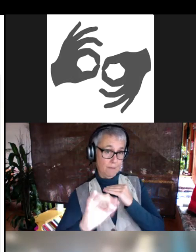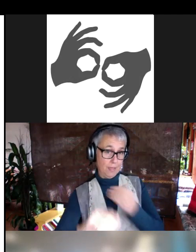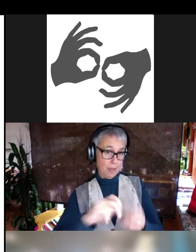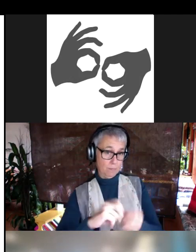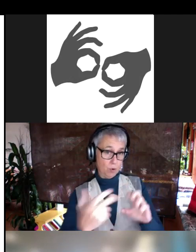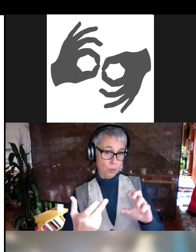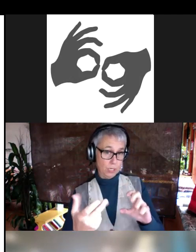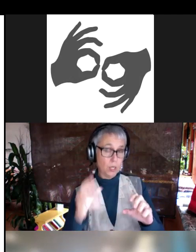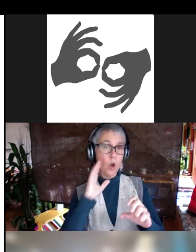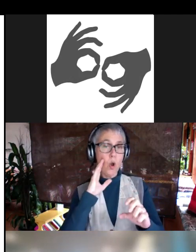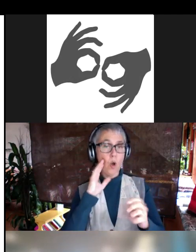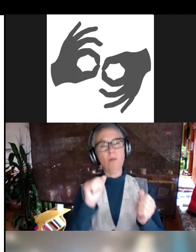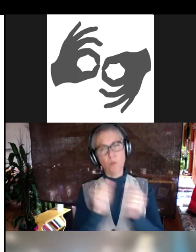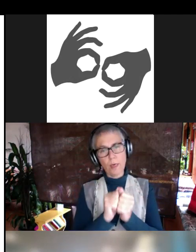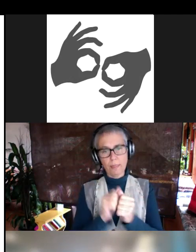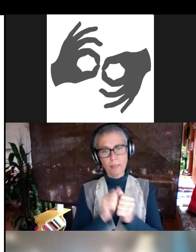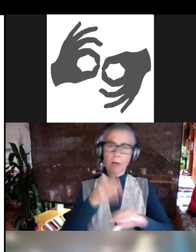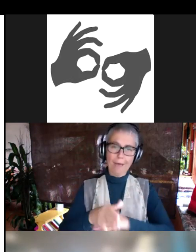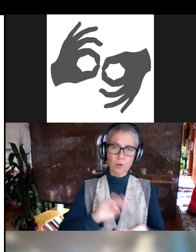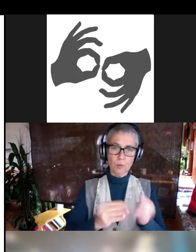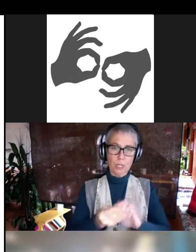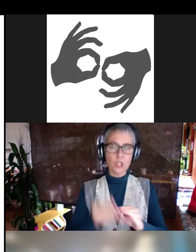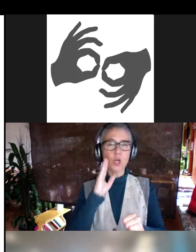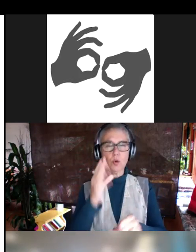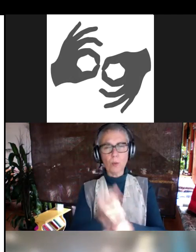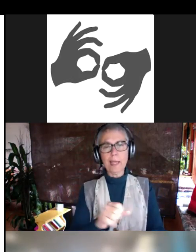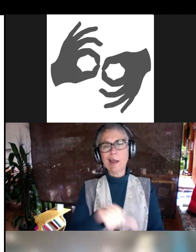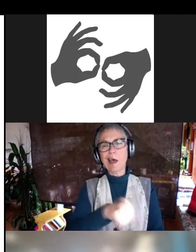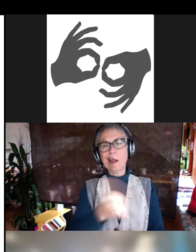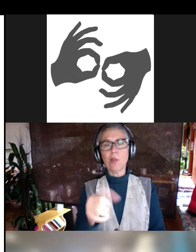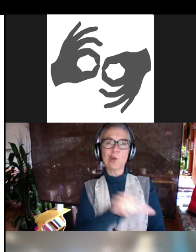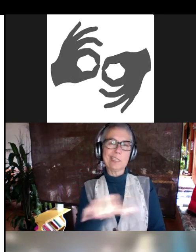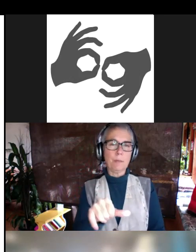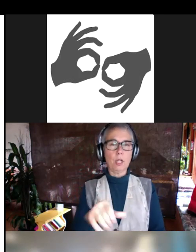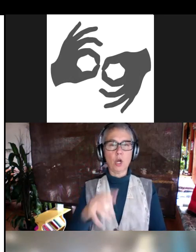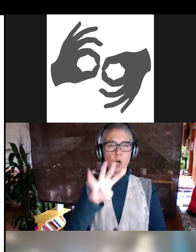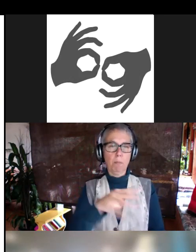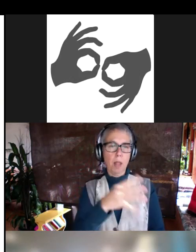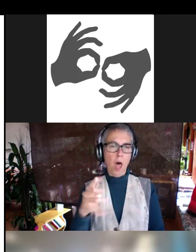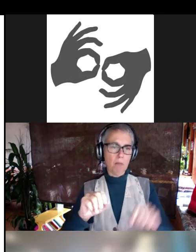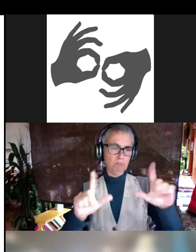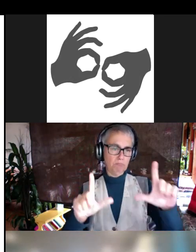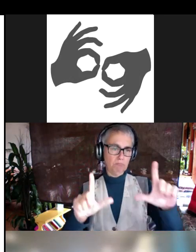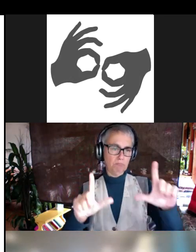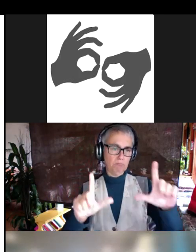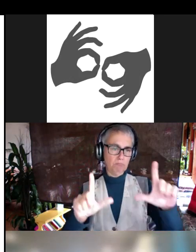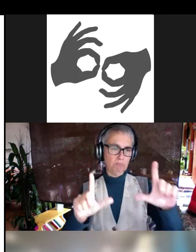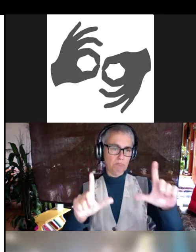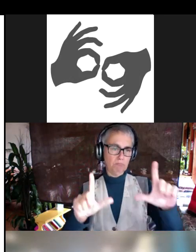plot. And it looks like this. So this works as well. And again, not perfect. We're missing some down here, but we have that